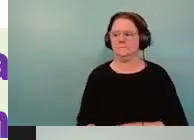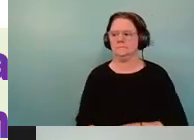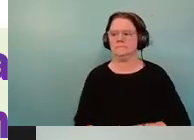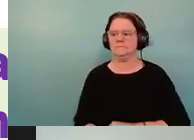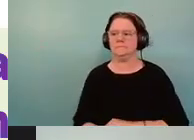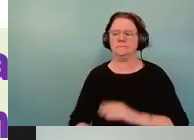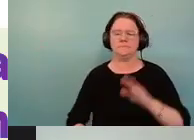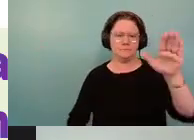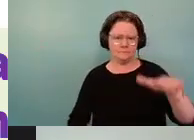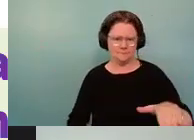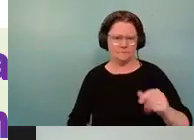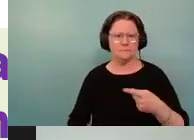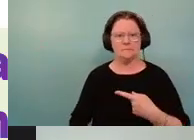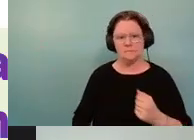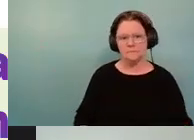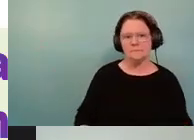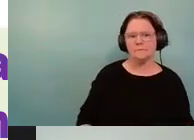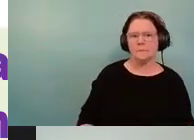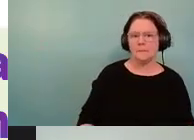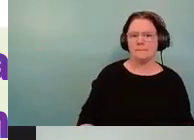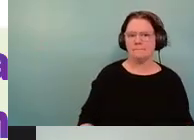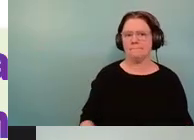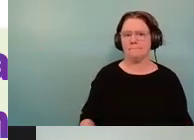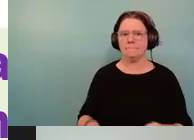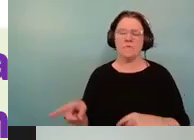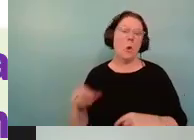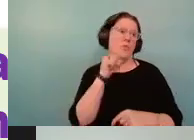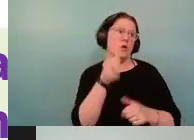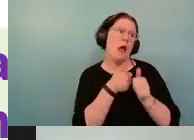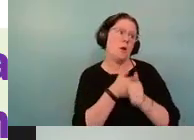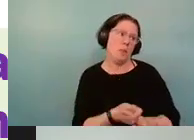So, what kind of labels do individuals with disabilities have? Non-compliant,